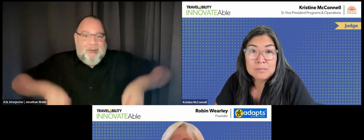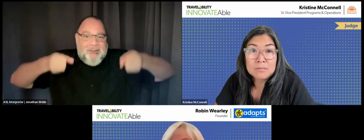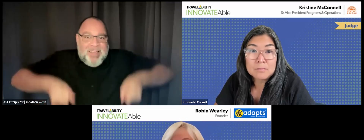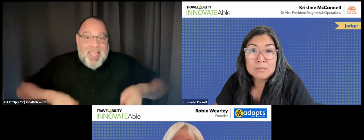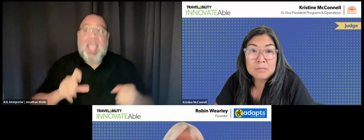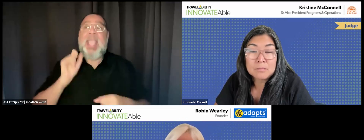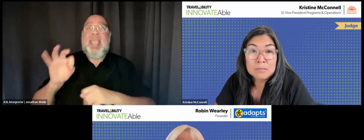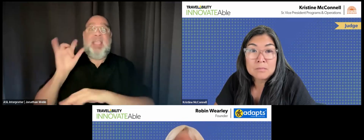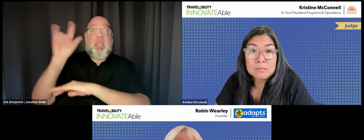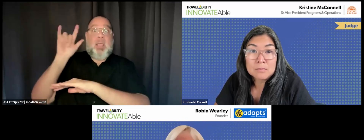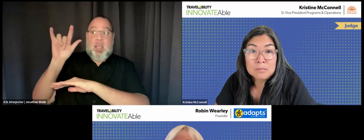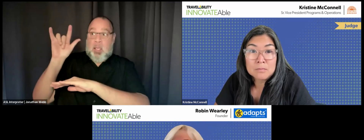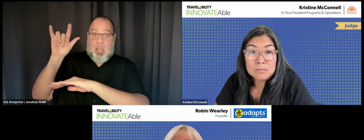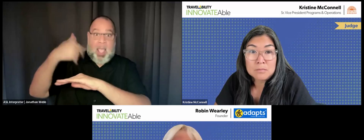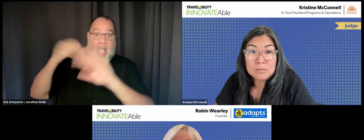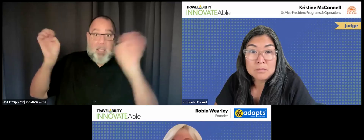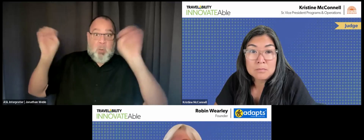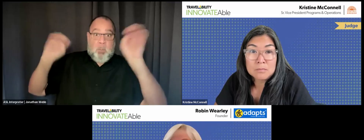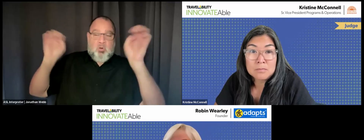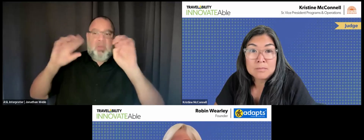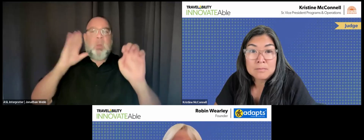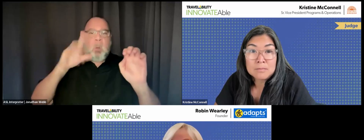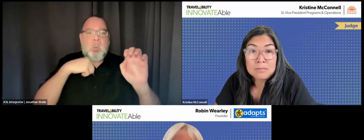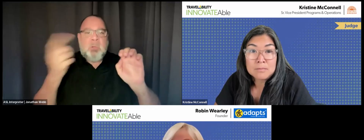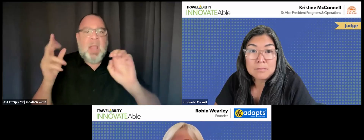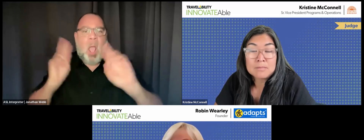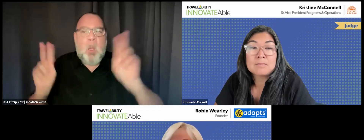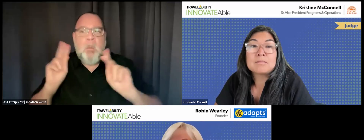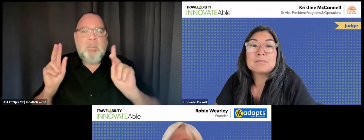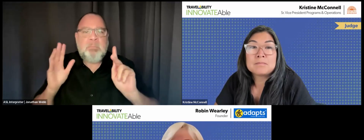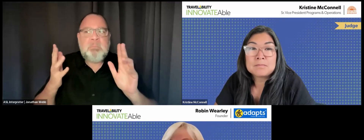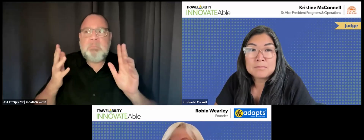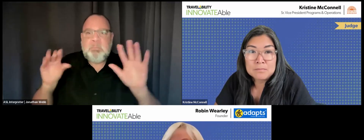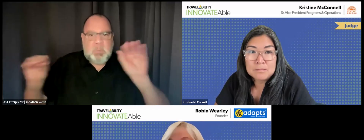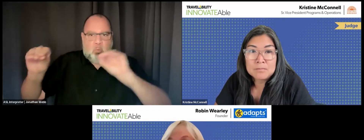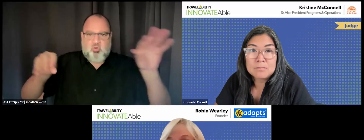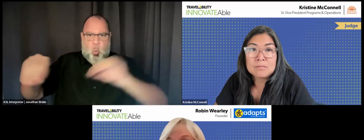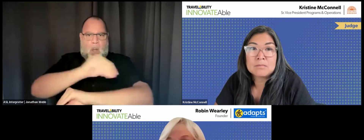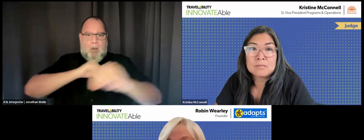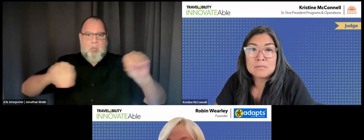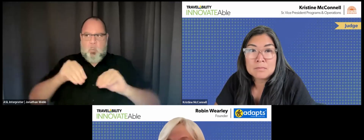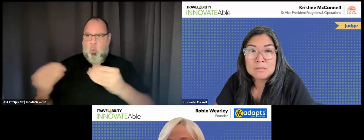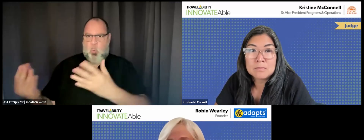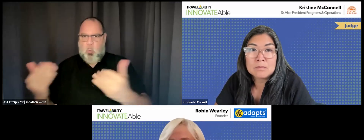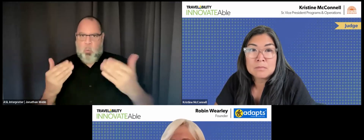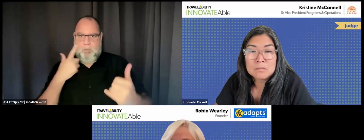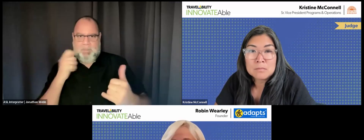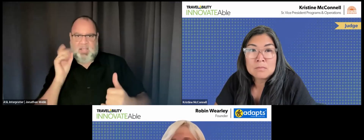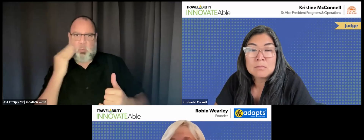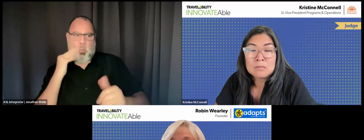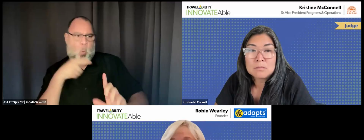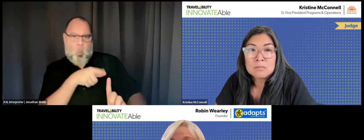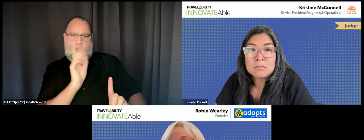planned emergency, the flight attendants will reseat able-bodied helpers around the person who's going to need help at getting